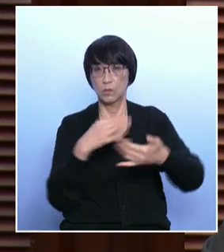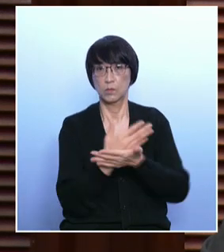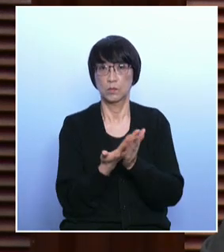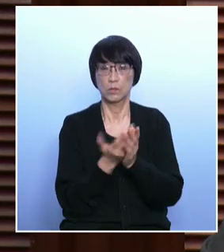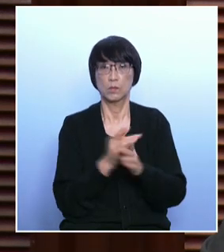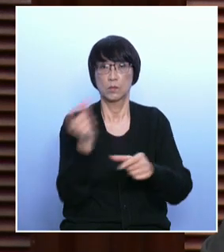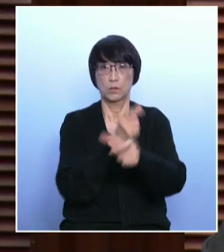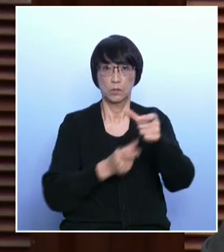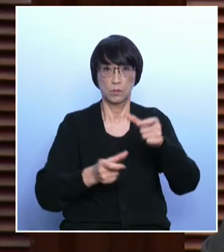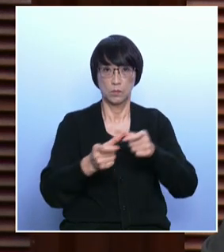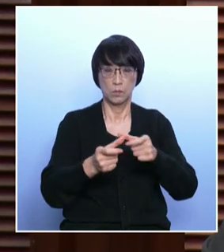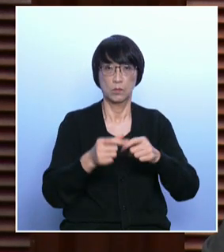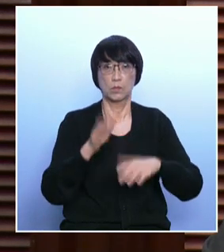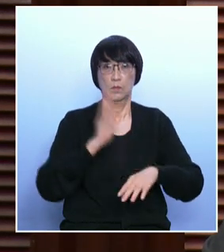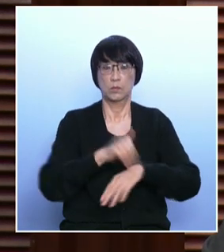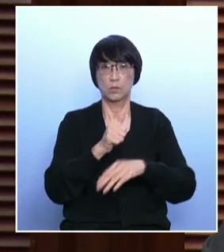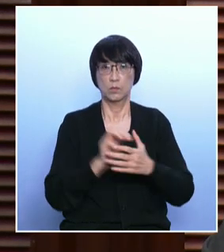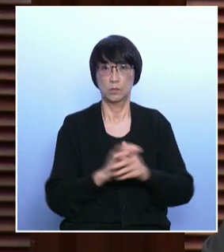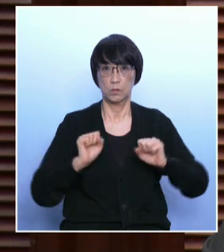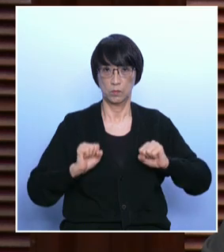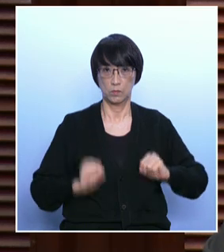standards, clinical research.